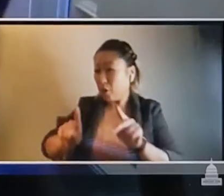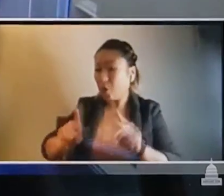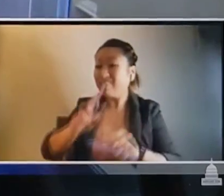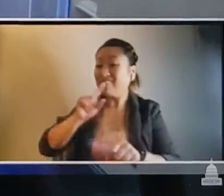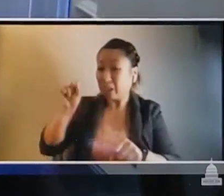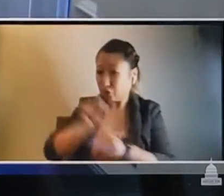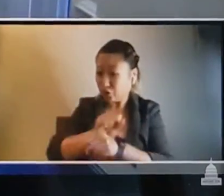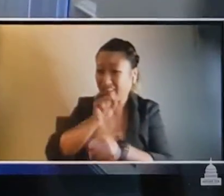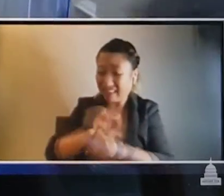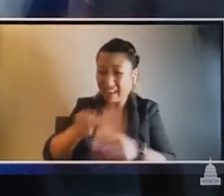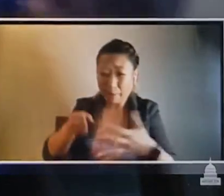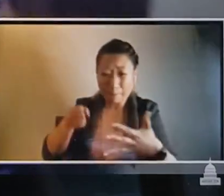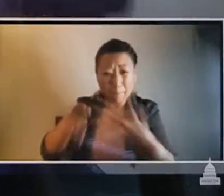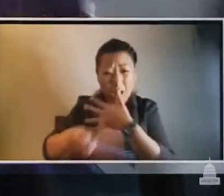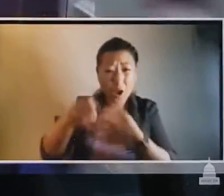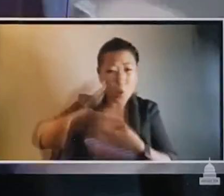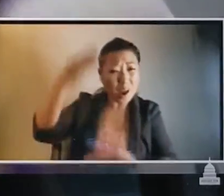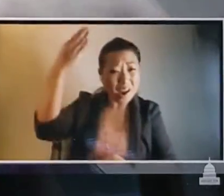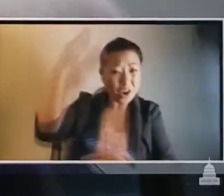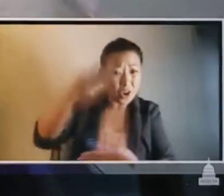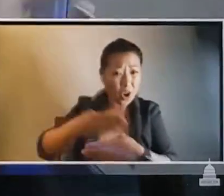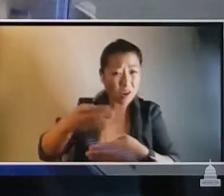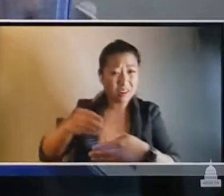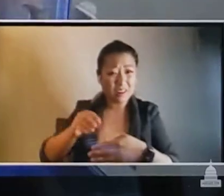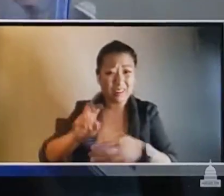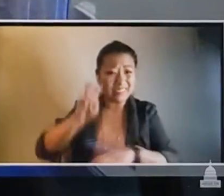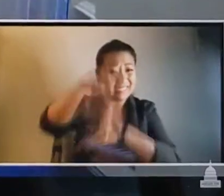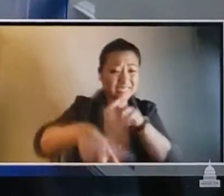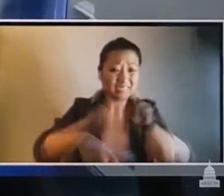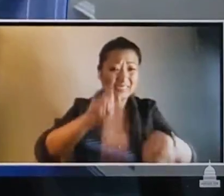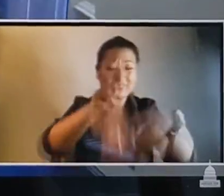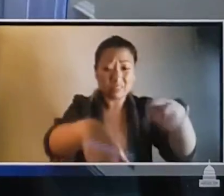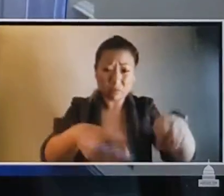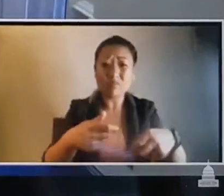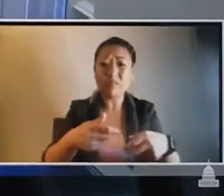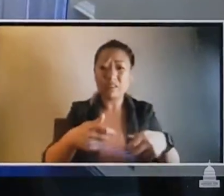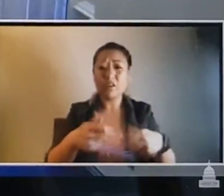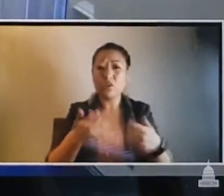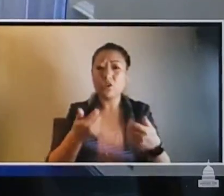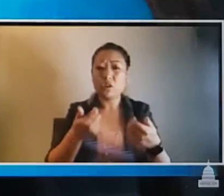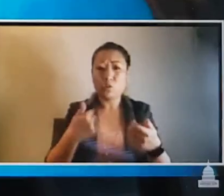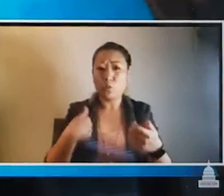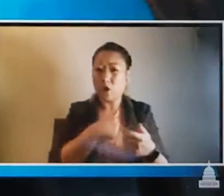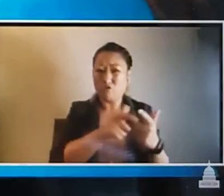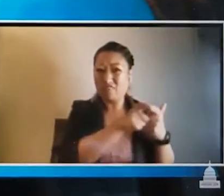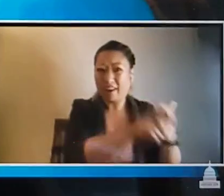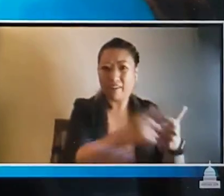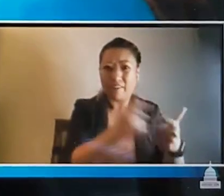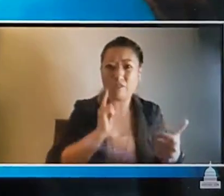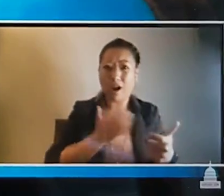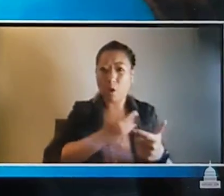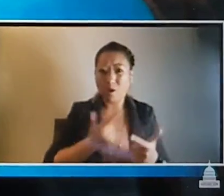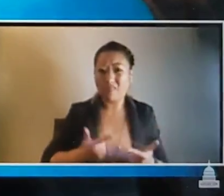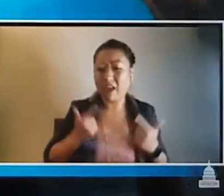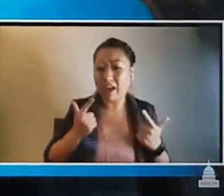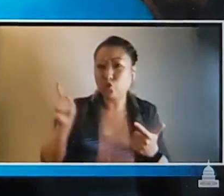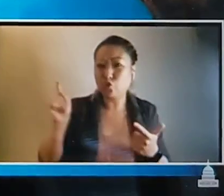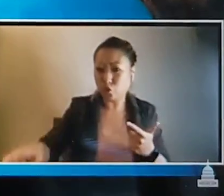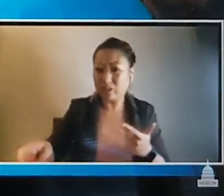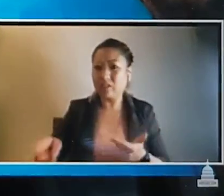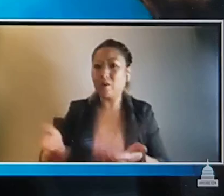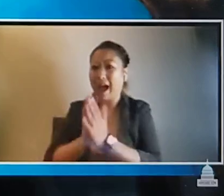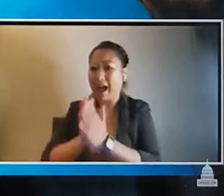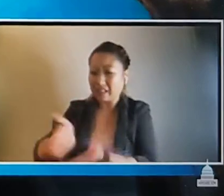for cover. I mean, they're running for their lives. You need to call them off." And the president's response to Kevin, to me, was chilling. He said, "Well,